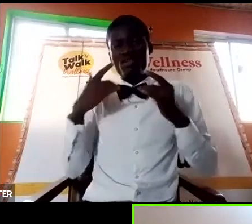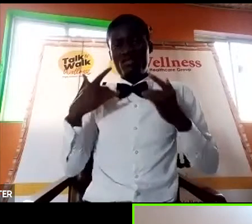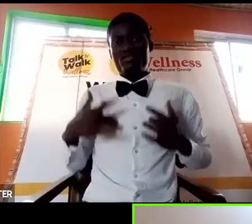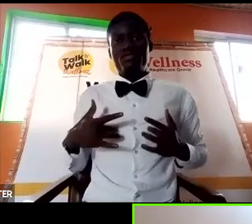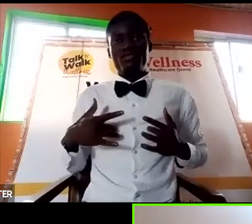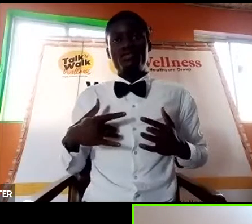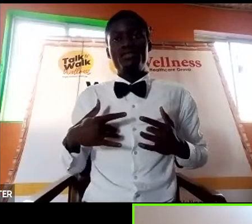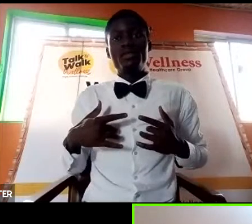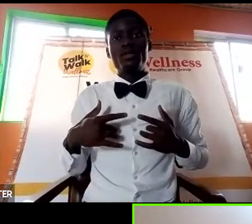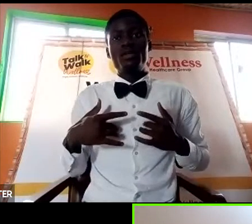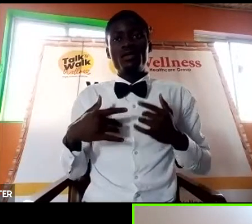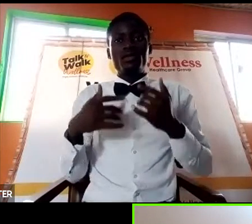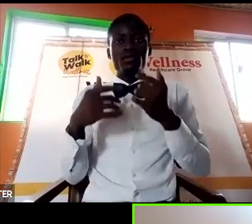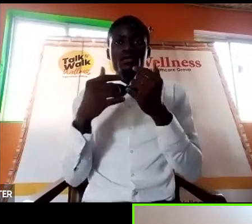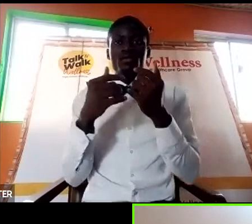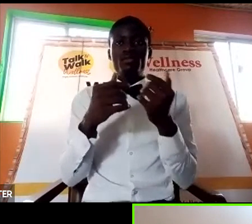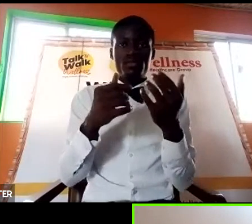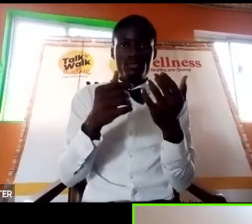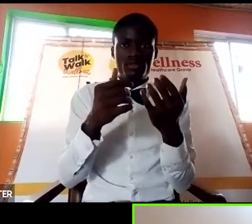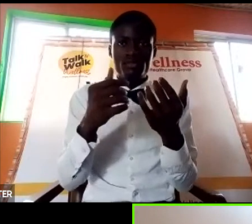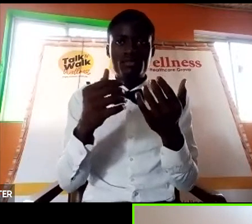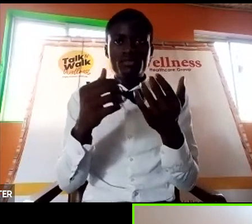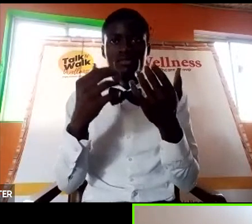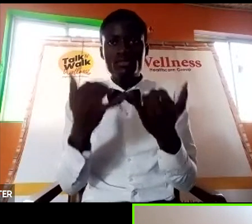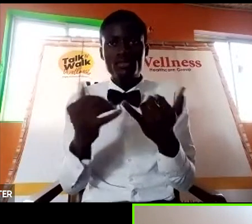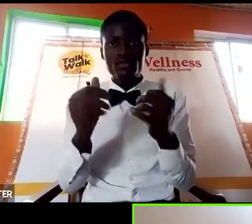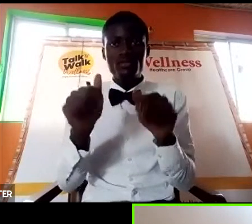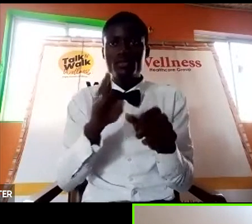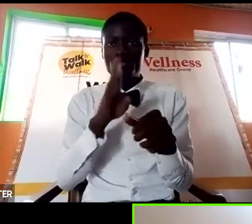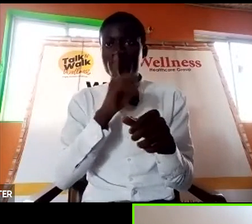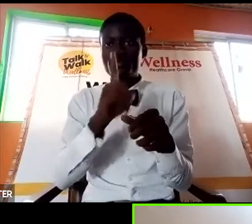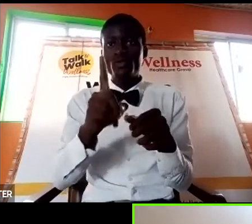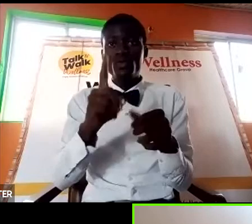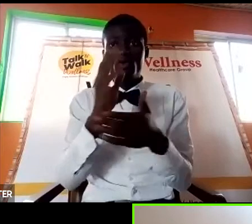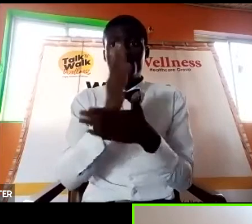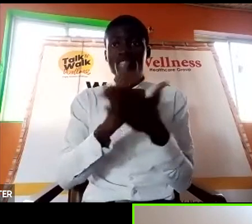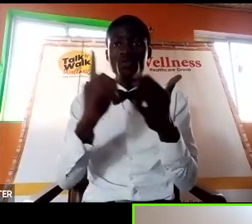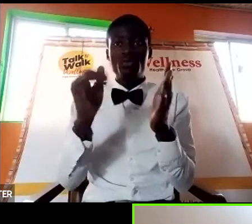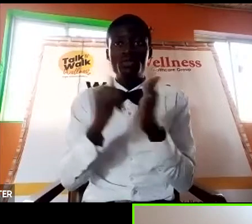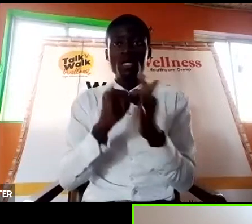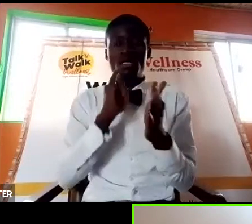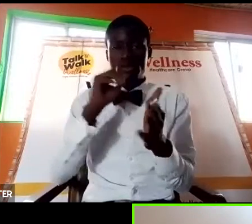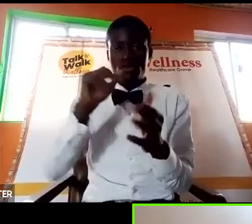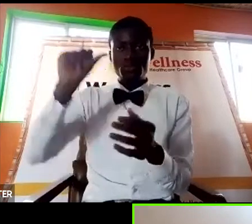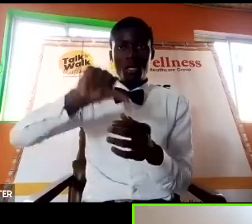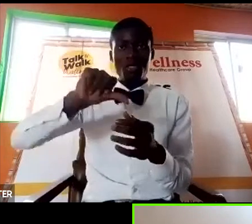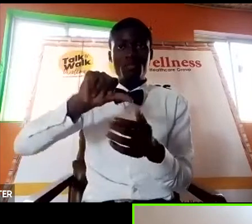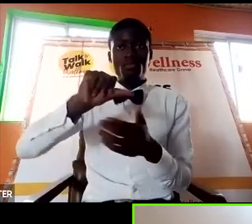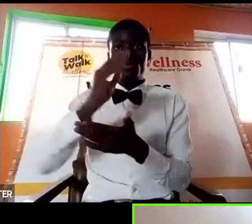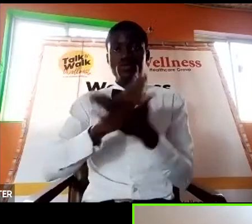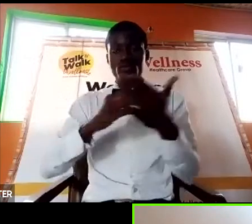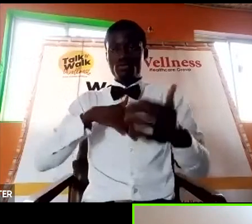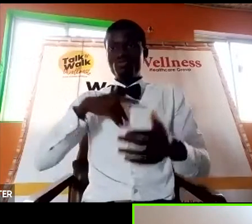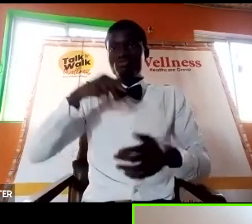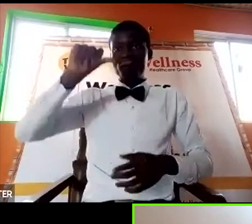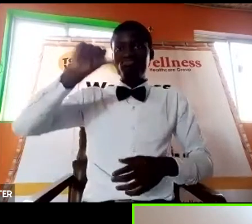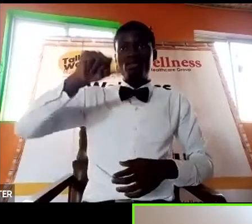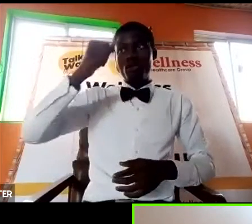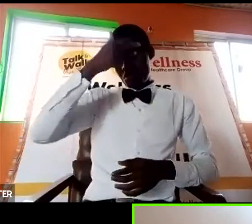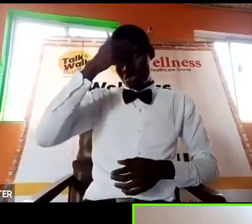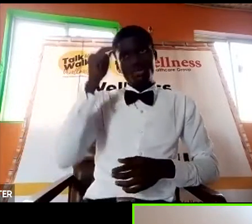that it's like somebody that is condemned to because of their problem. Because if you fix